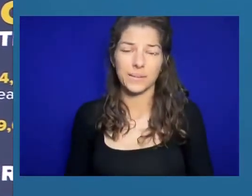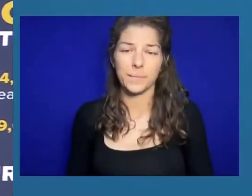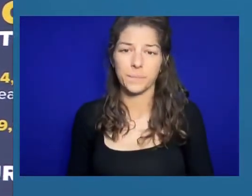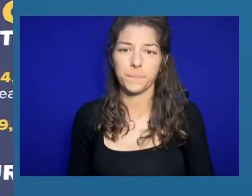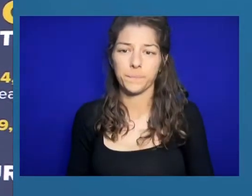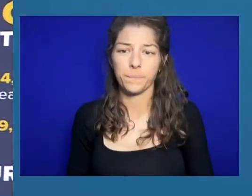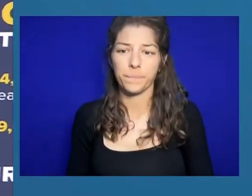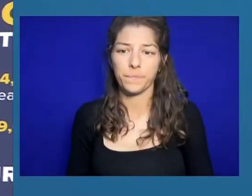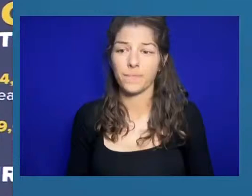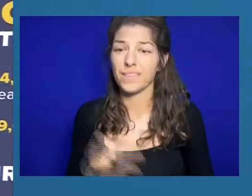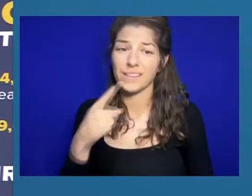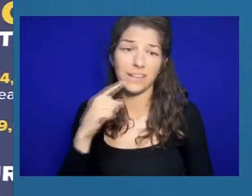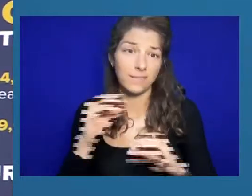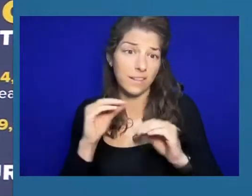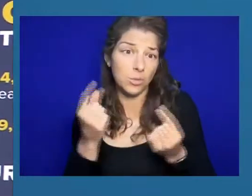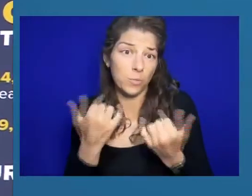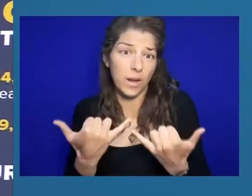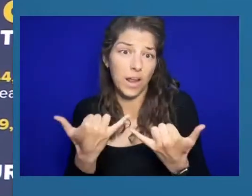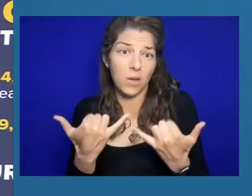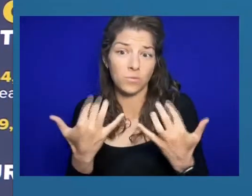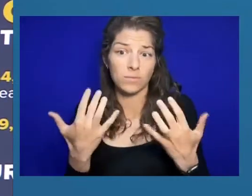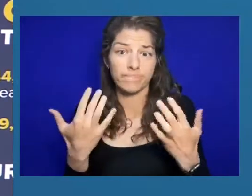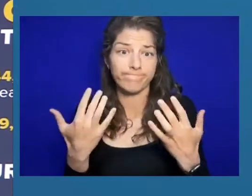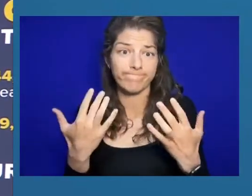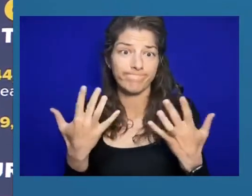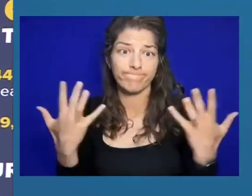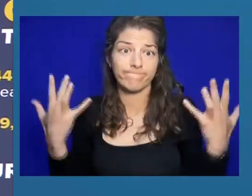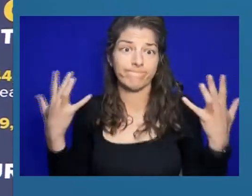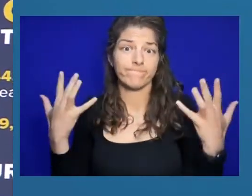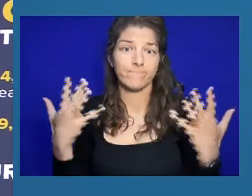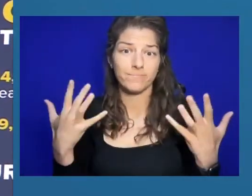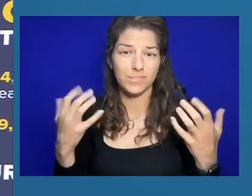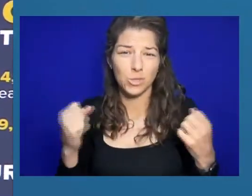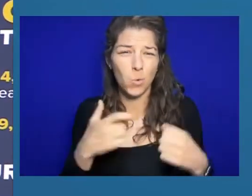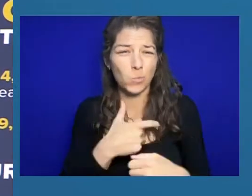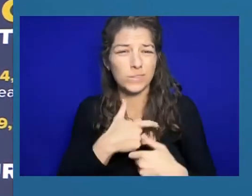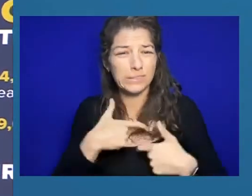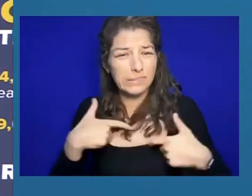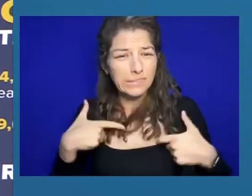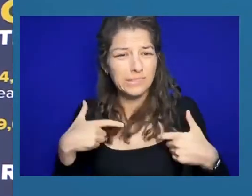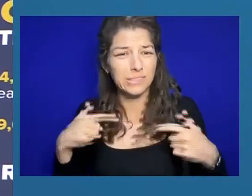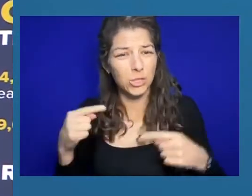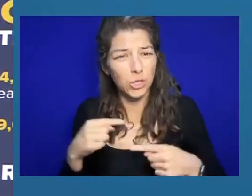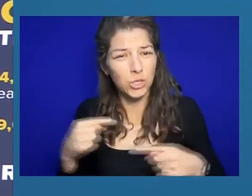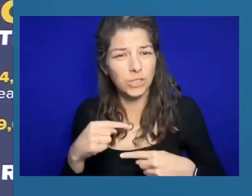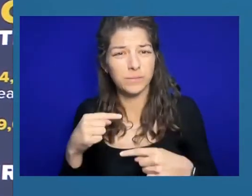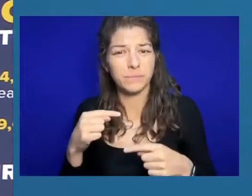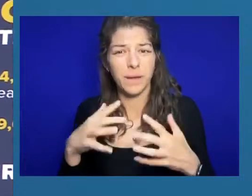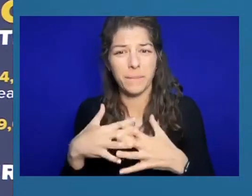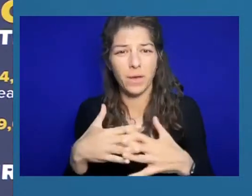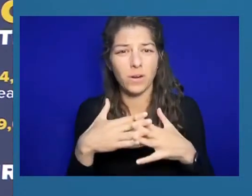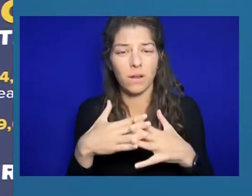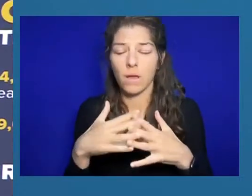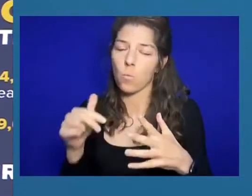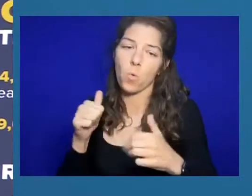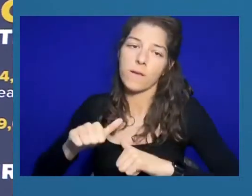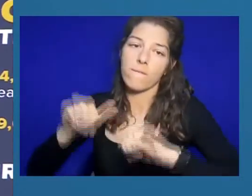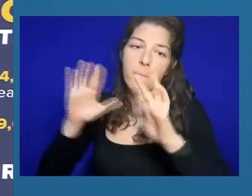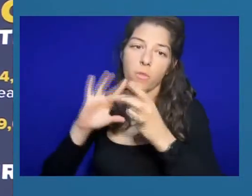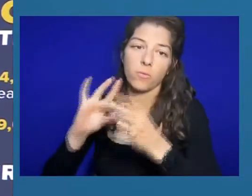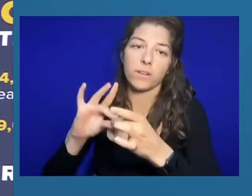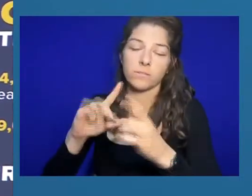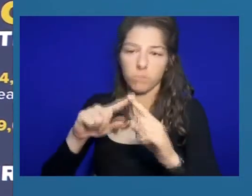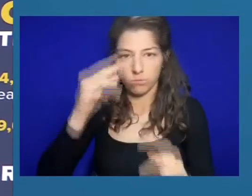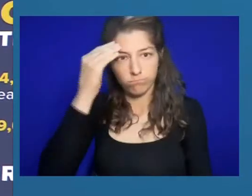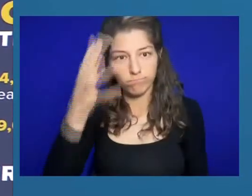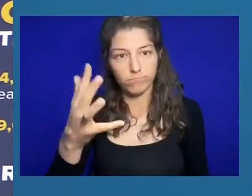And they said there's nothing you can do right now because they're so hurt, so wounded. I won't give up on that, but I just want to tell you today was